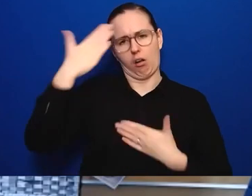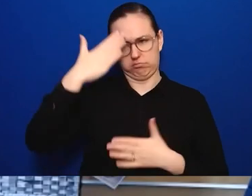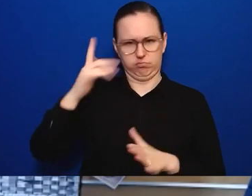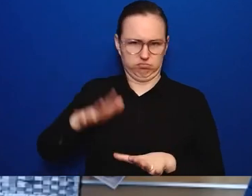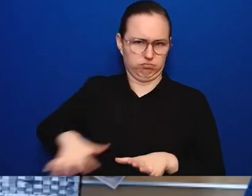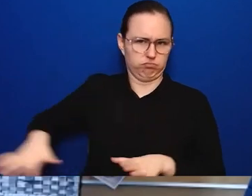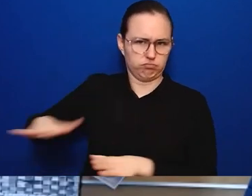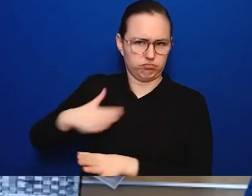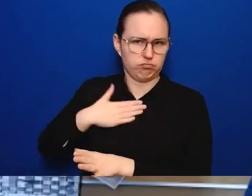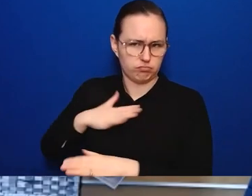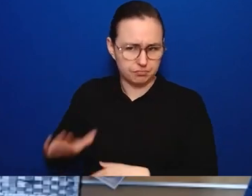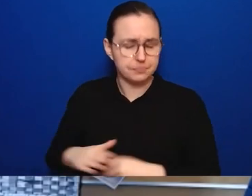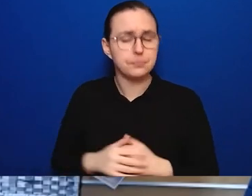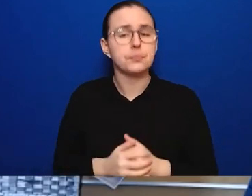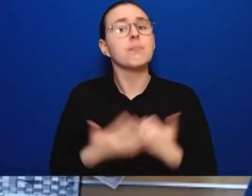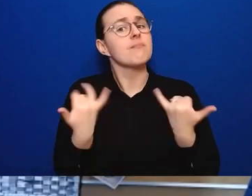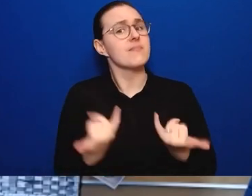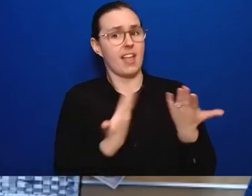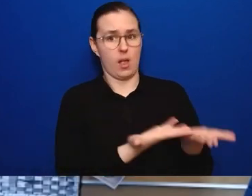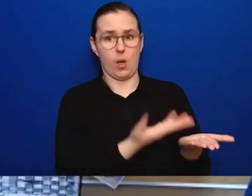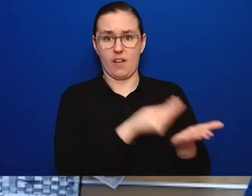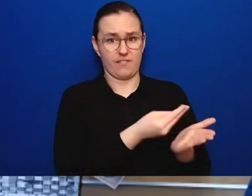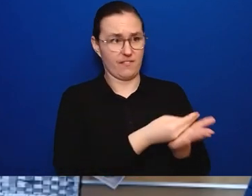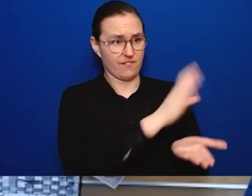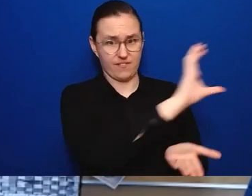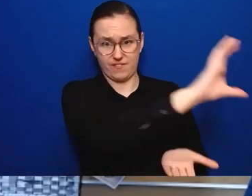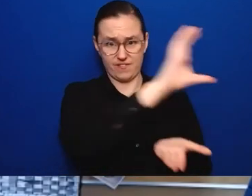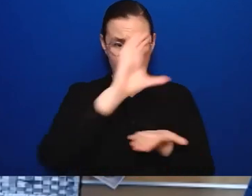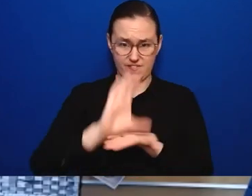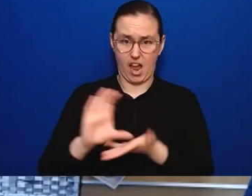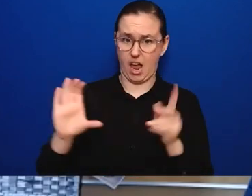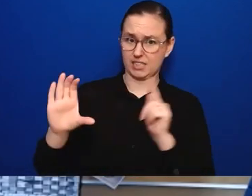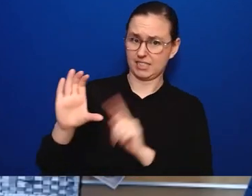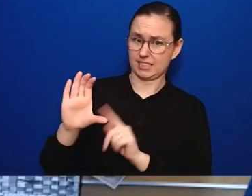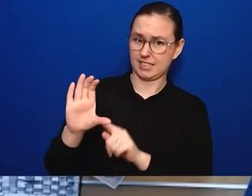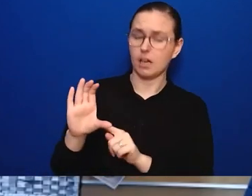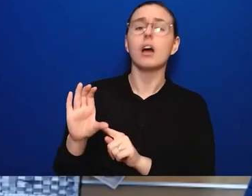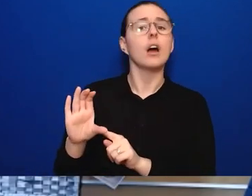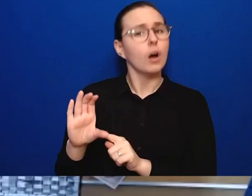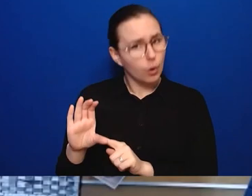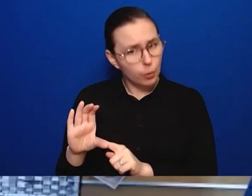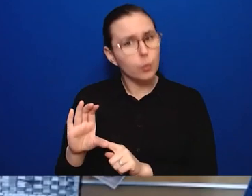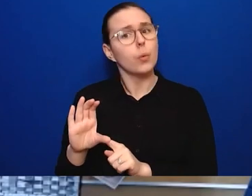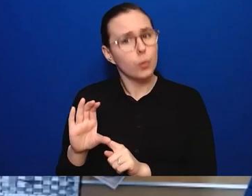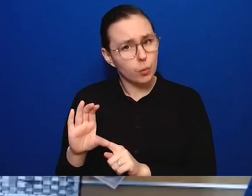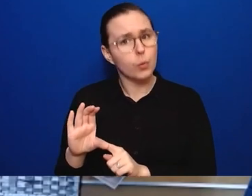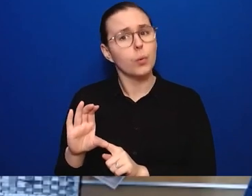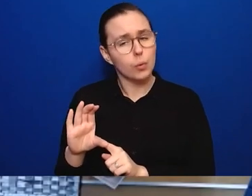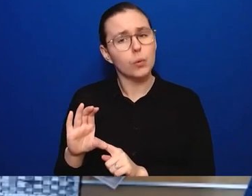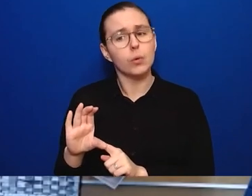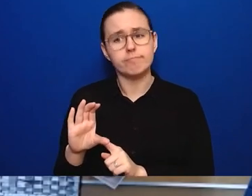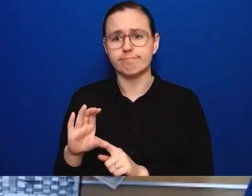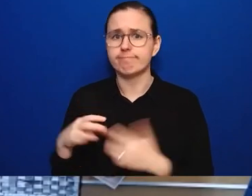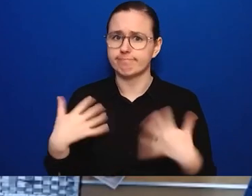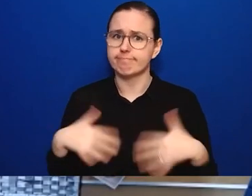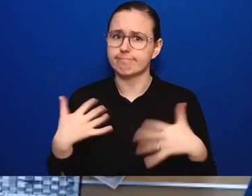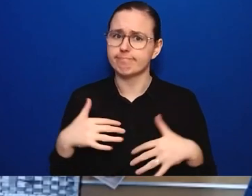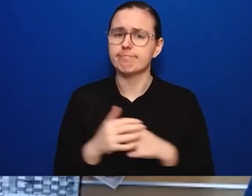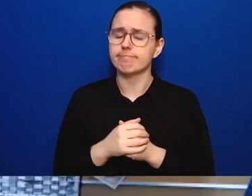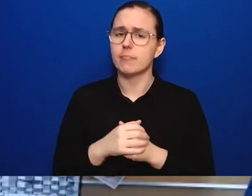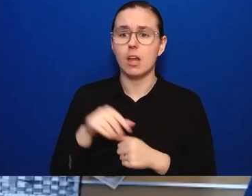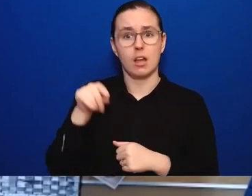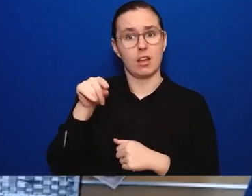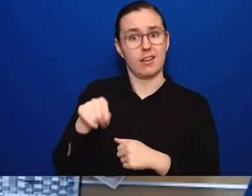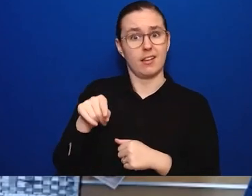$5.34 million was unfolding, four core themes were identified as a path forward toward